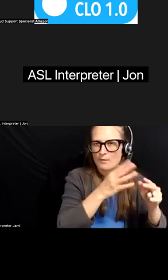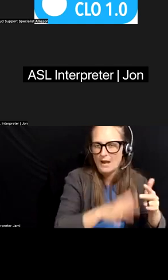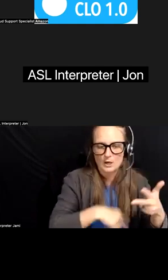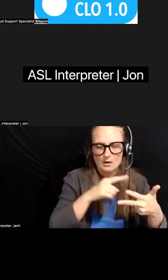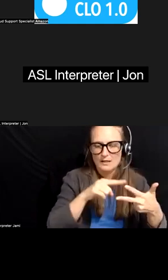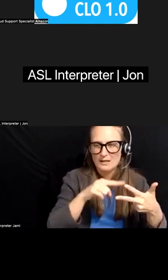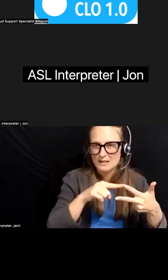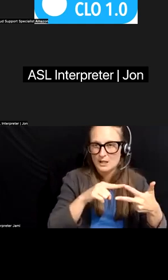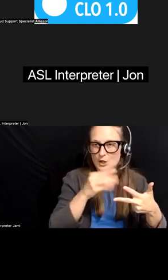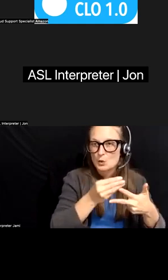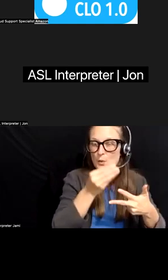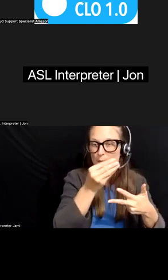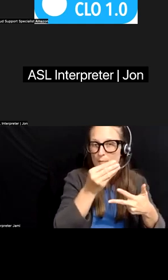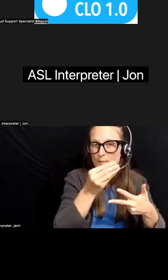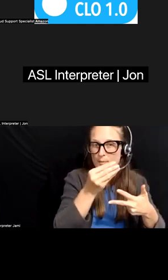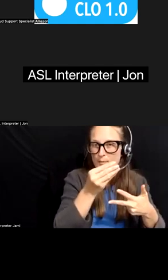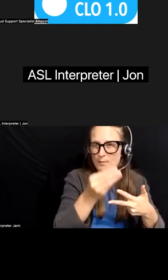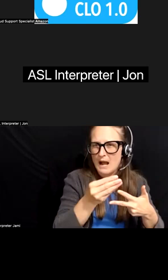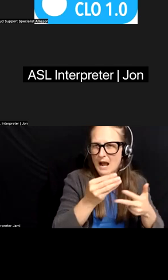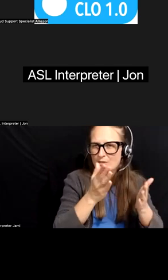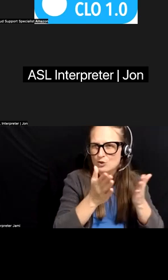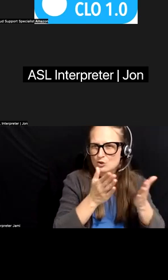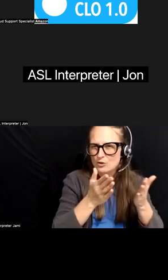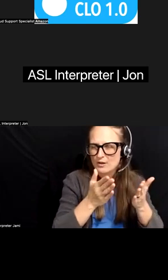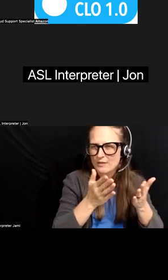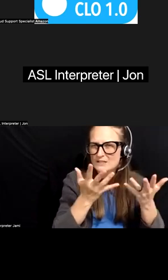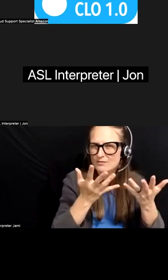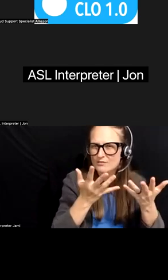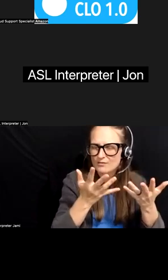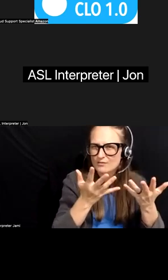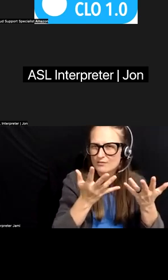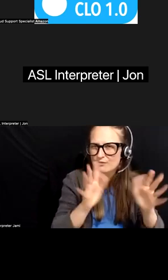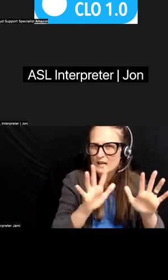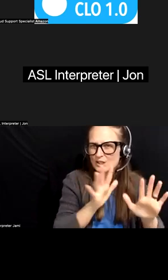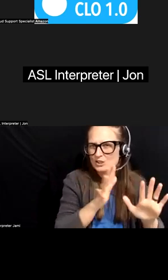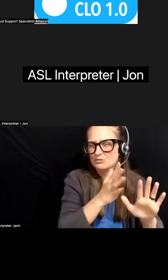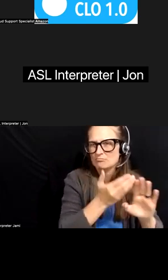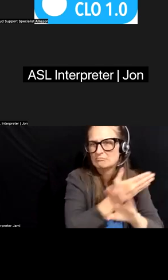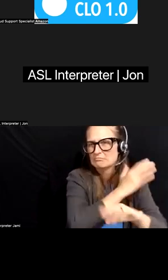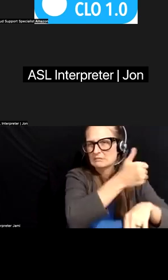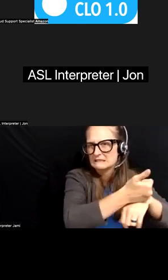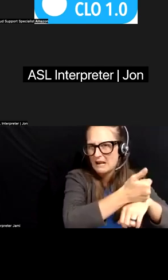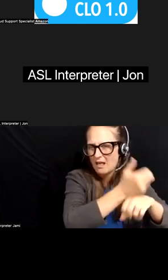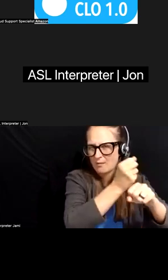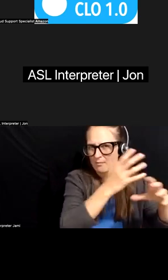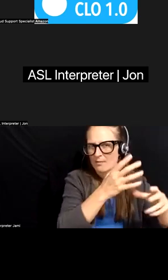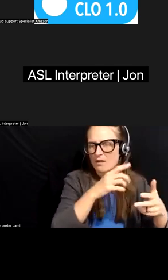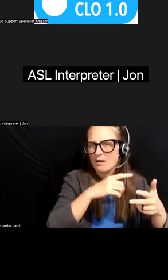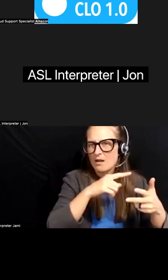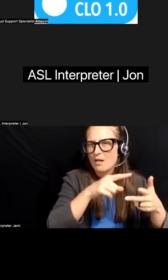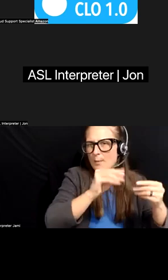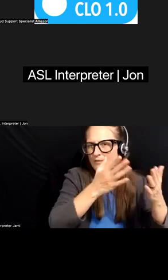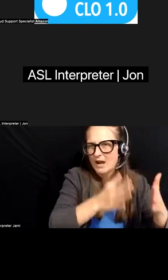the service that is pre-provisioned. It's out of the box, and the provider will manage it for